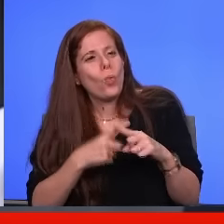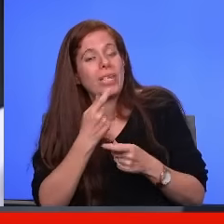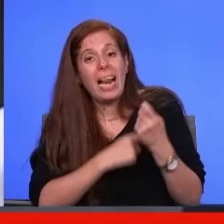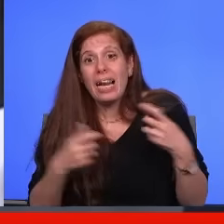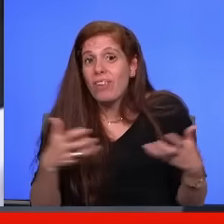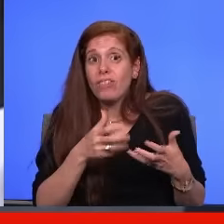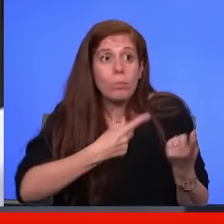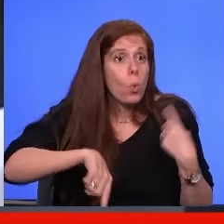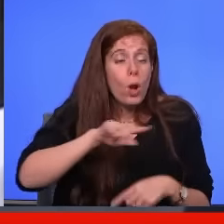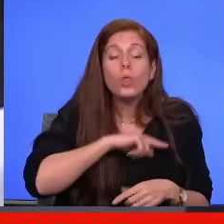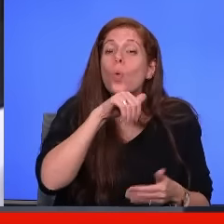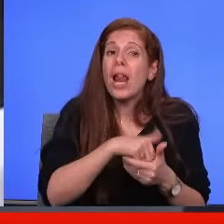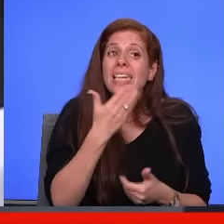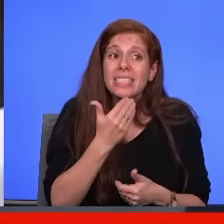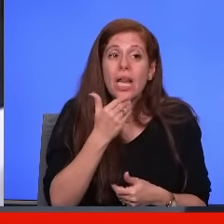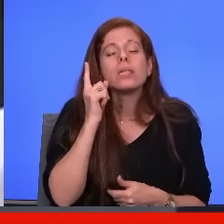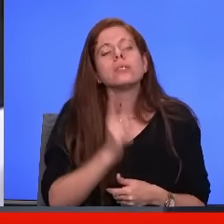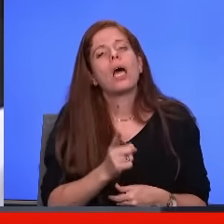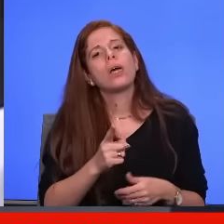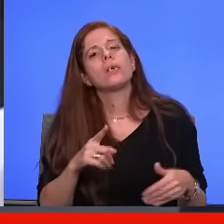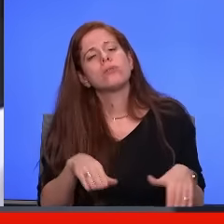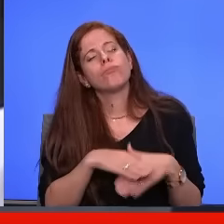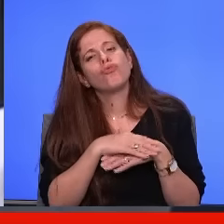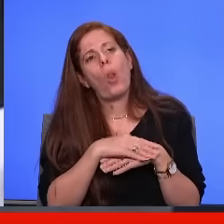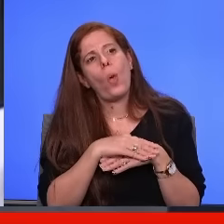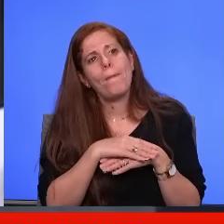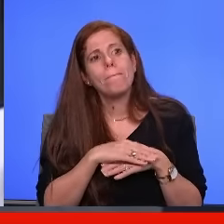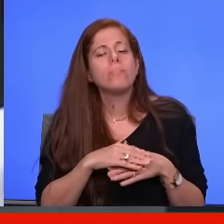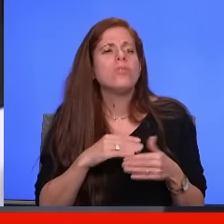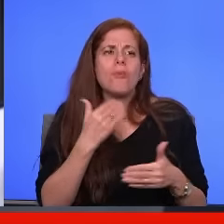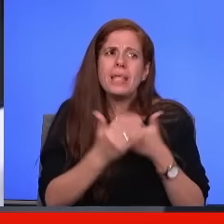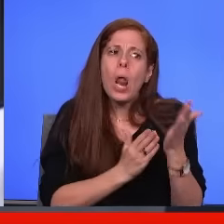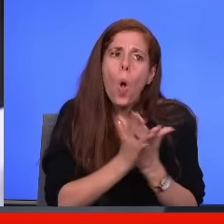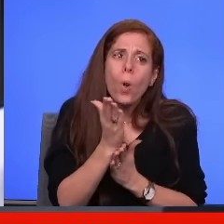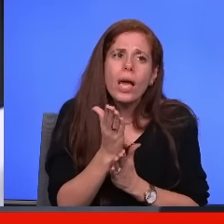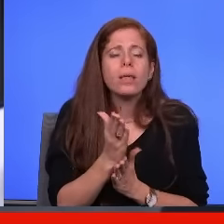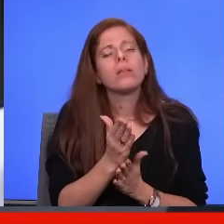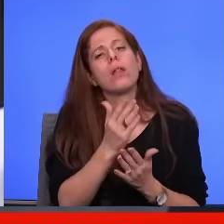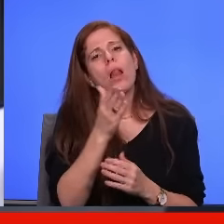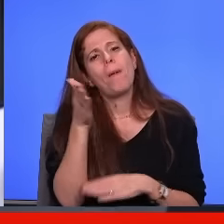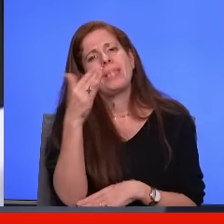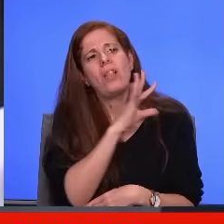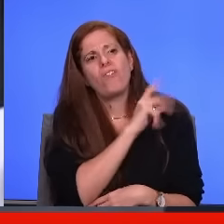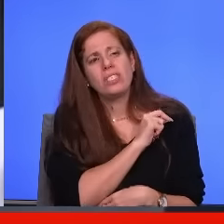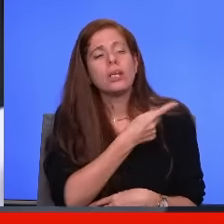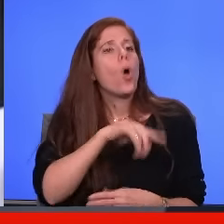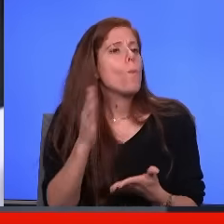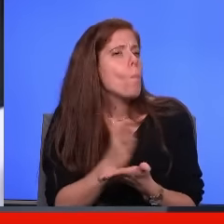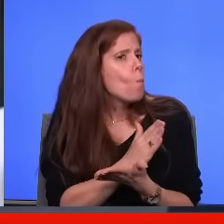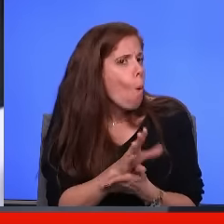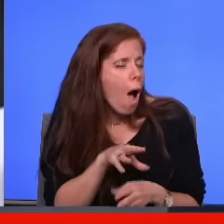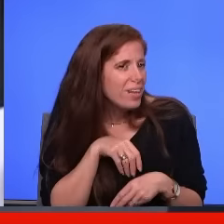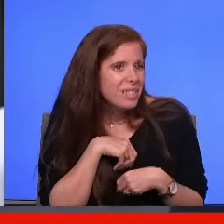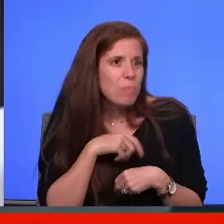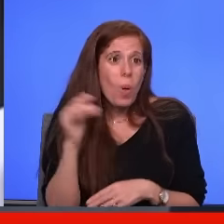of us, including Israel, is through peace, through a credible irreversible process to a Palestinian state. We are fully ready, not just as Saudi Arabia,